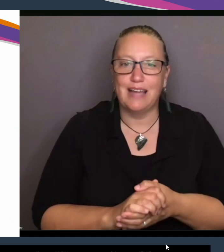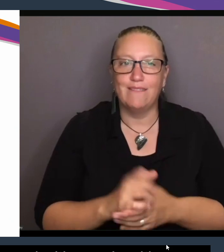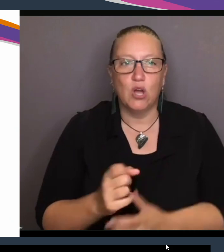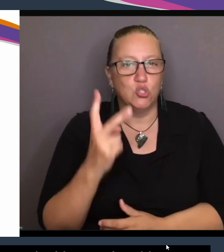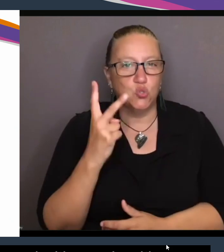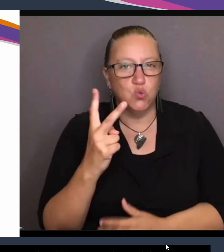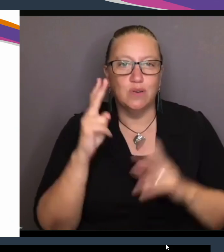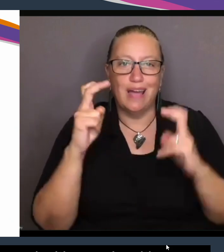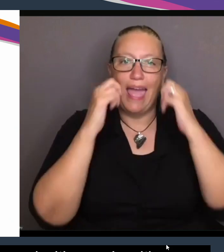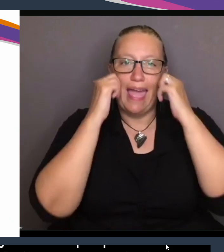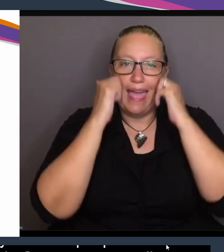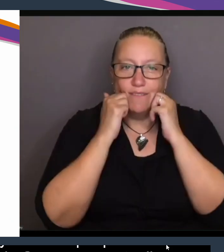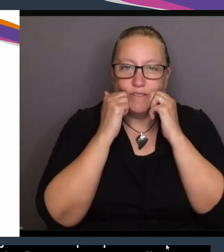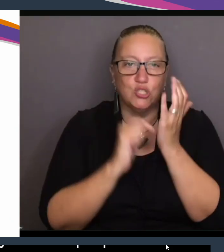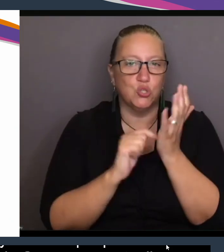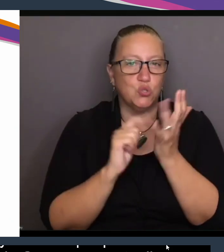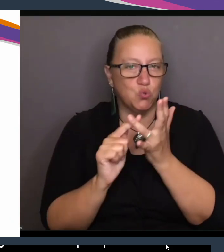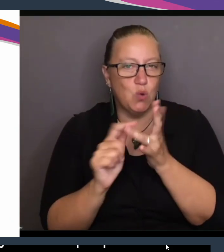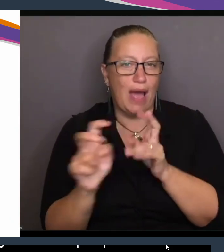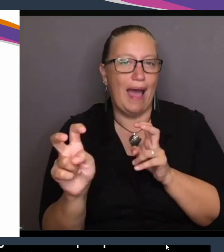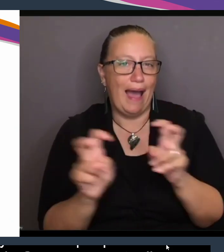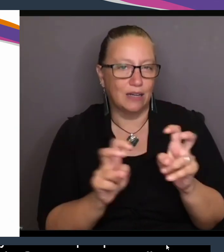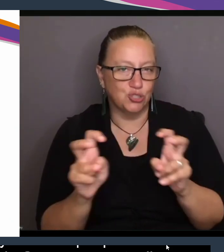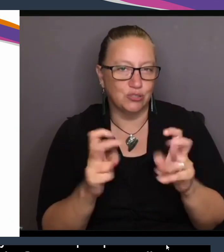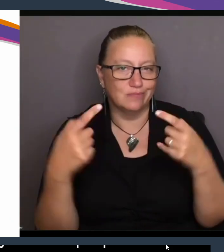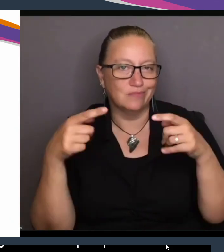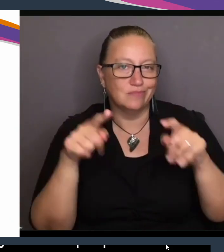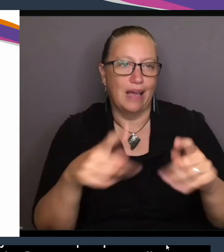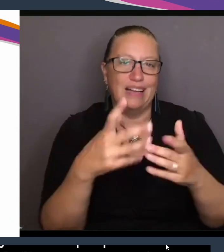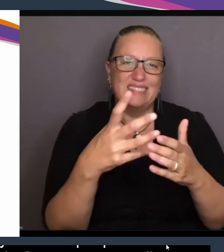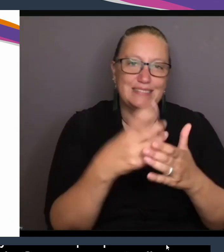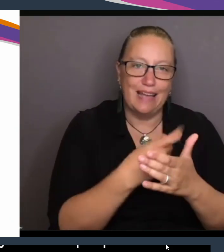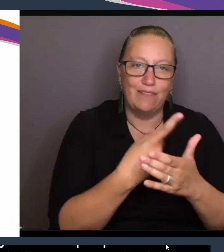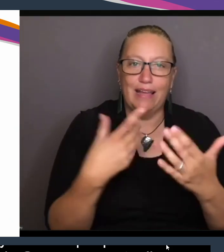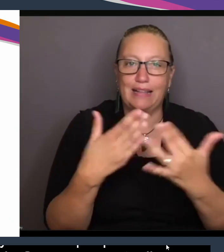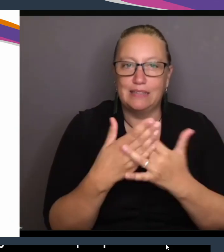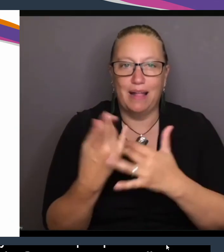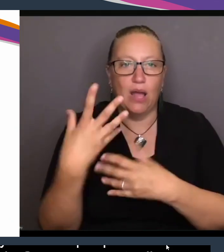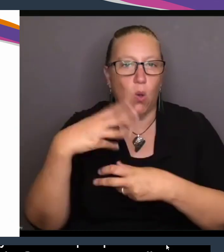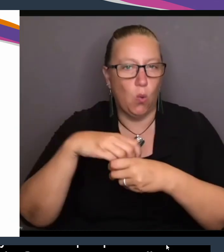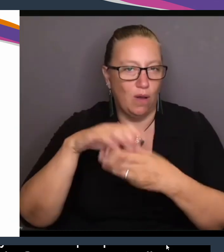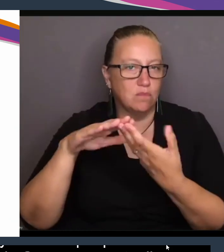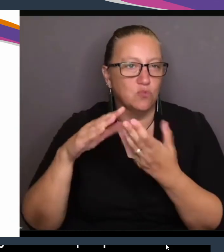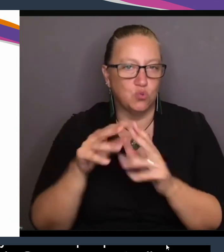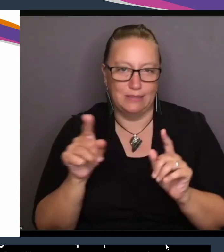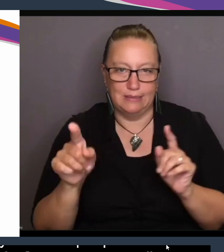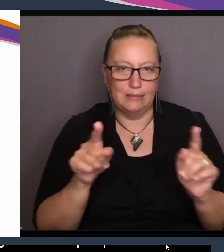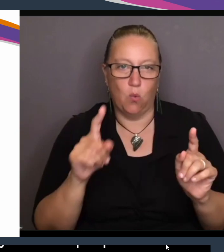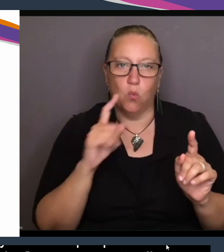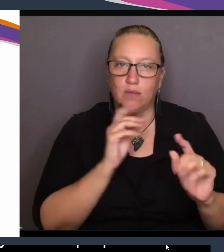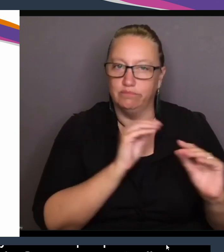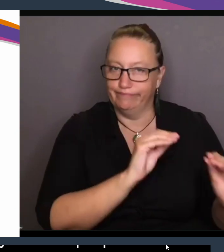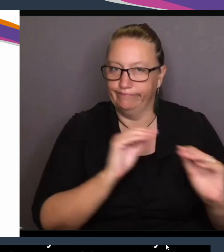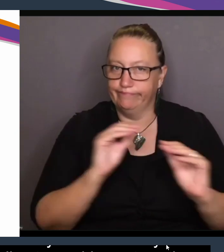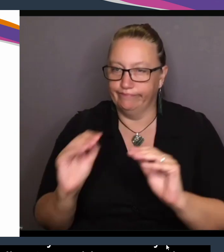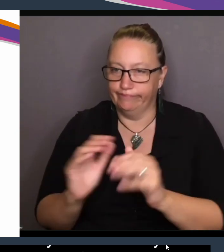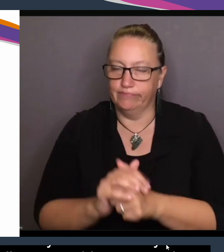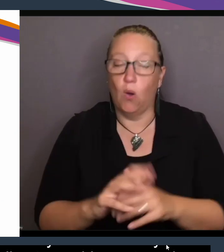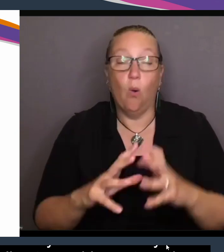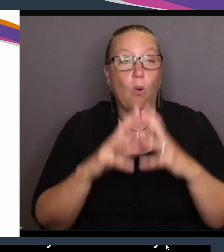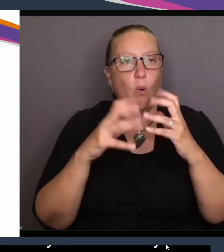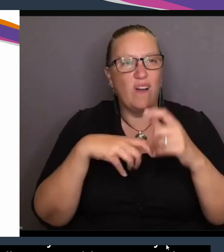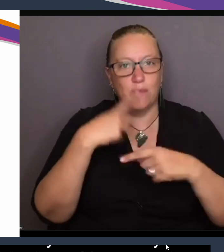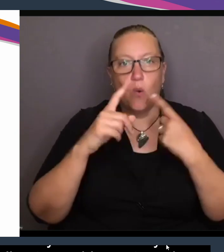sessions aligned to the funding themes of safety and accessible and inclusive communities. And all details will be on our